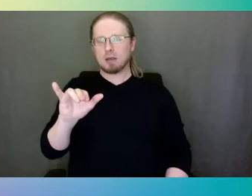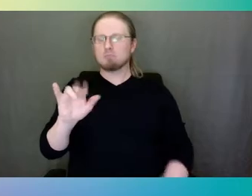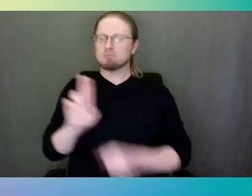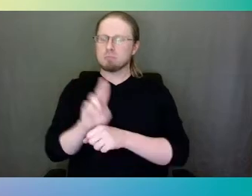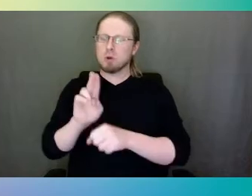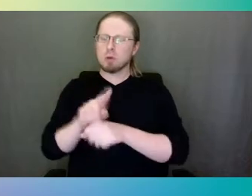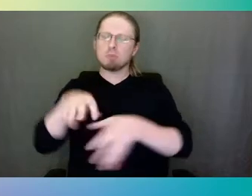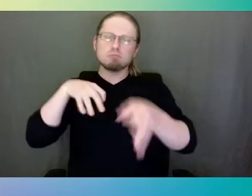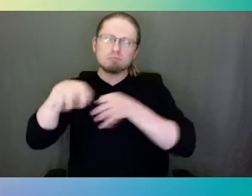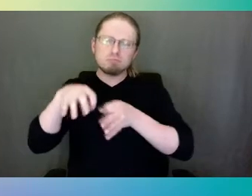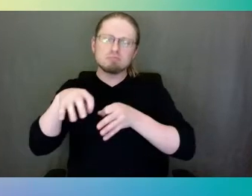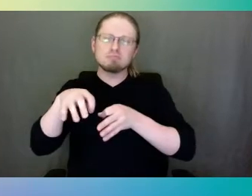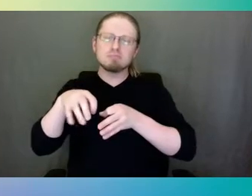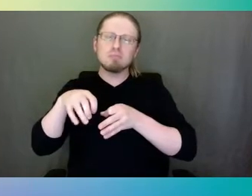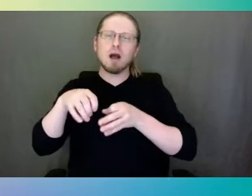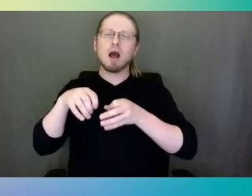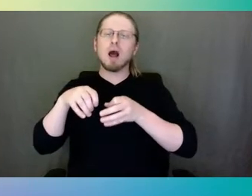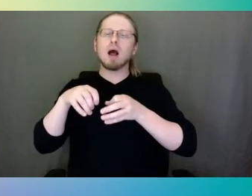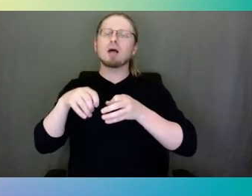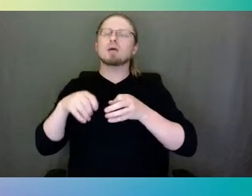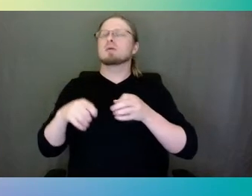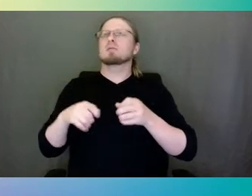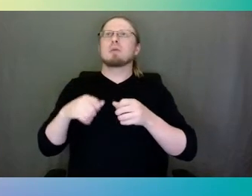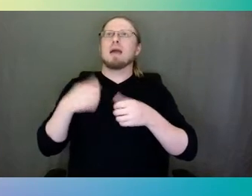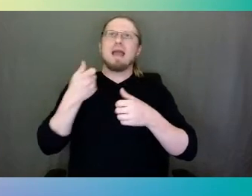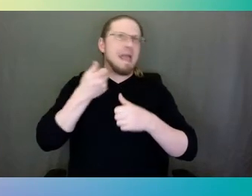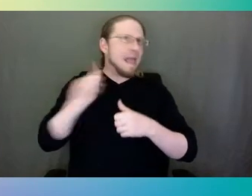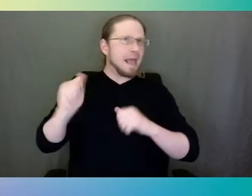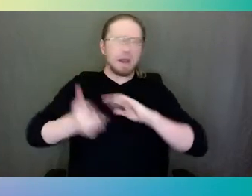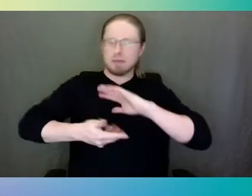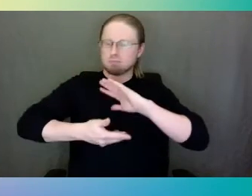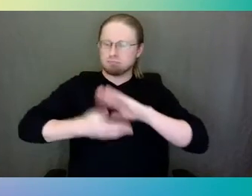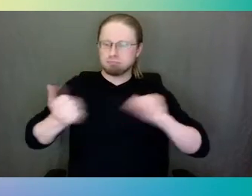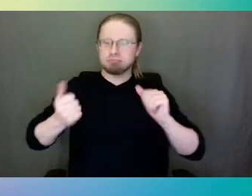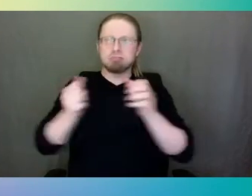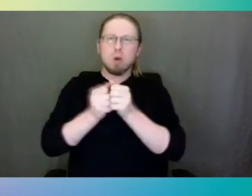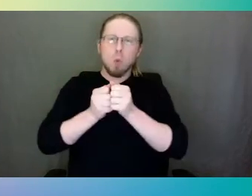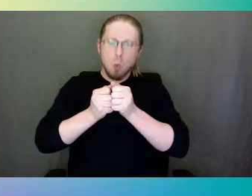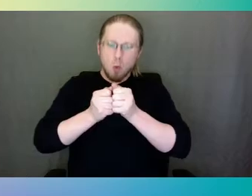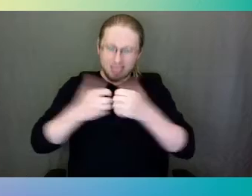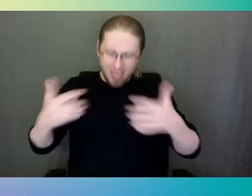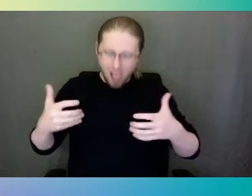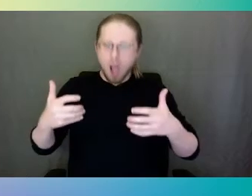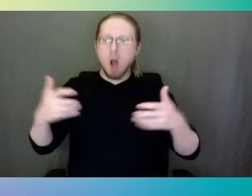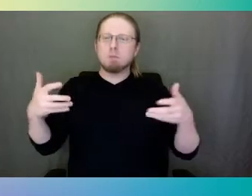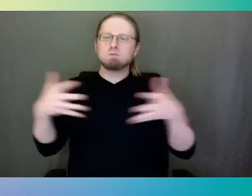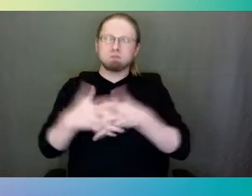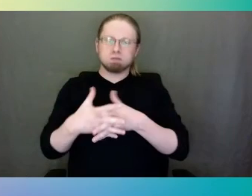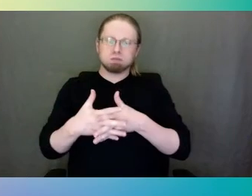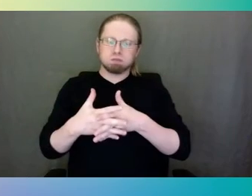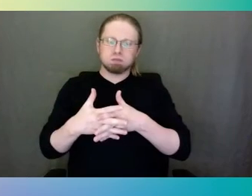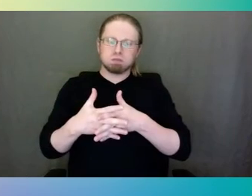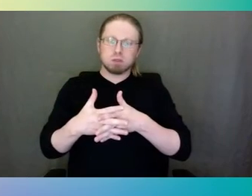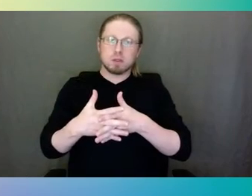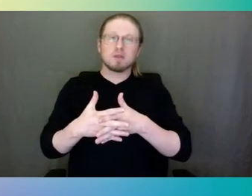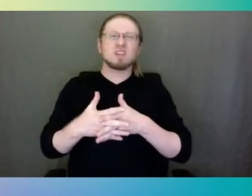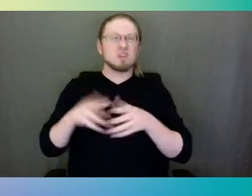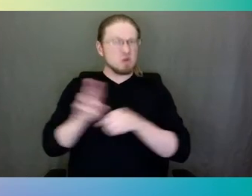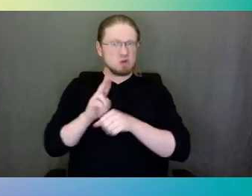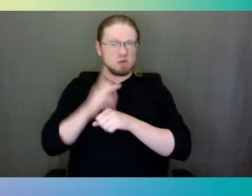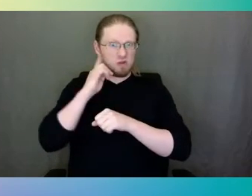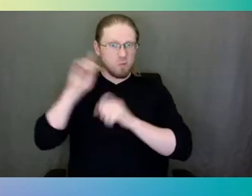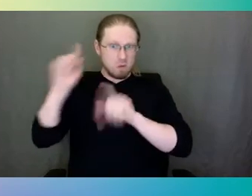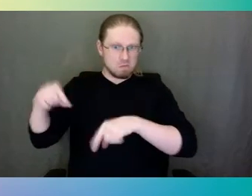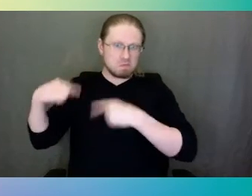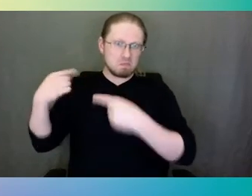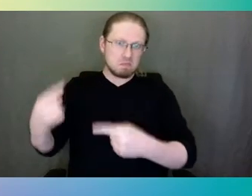non-procreative sex act, and it had been consistent for 800 years to mean this. But now the definition, and a person that